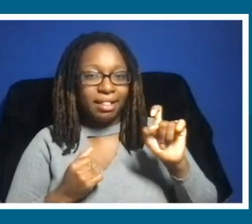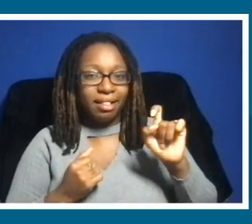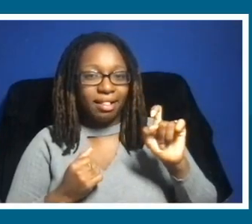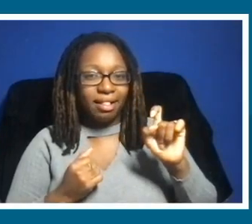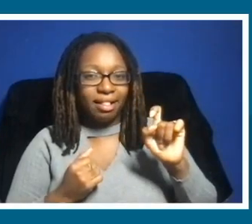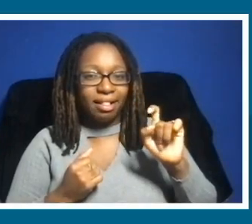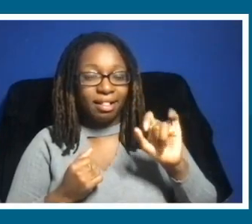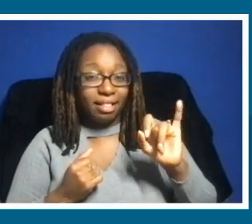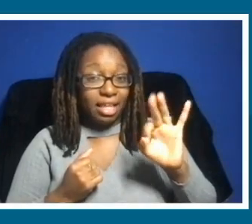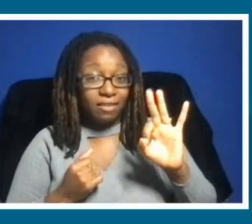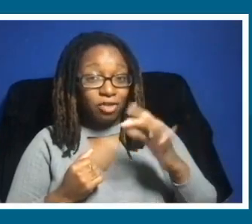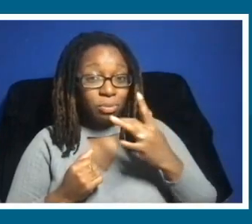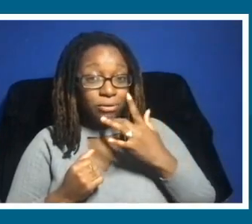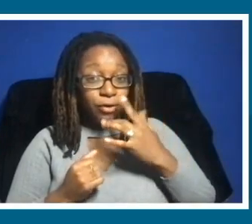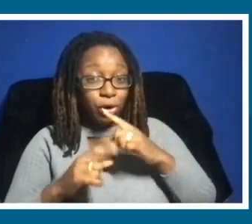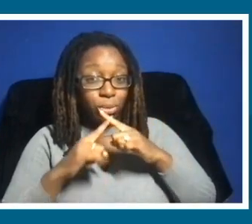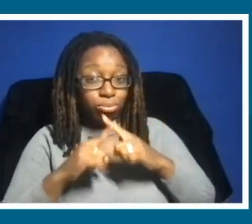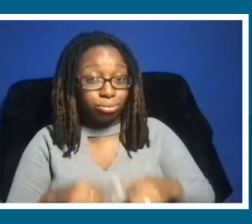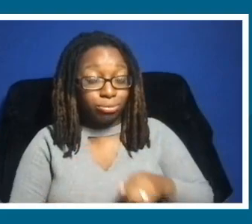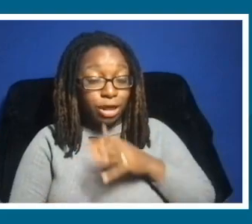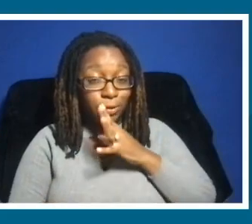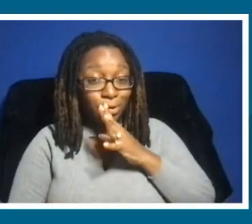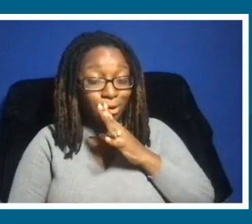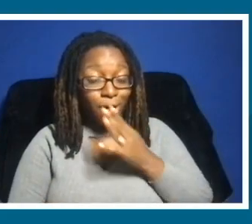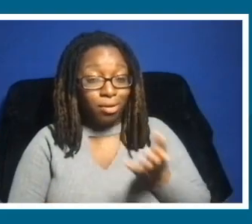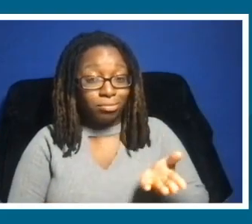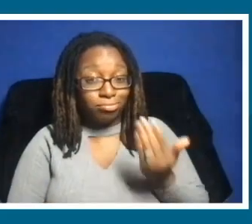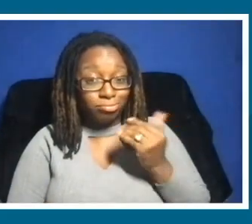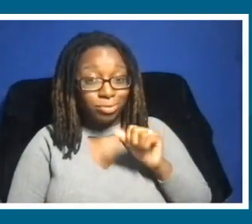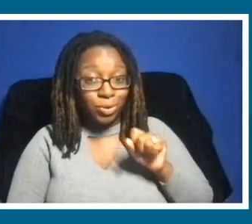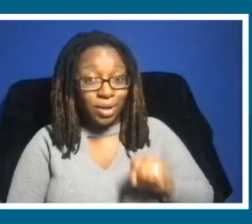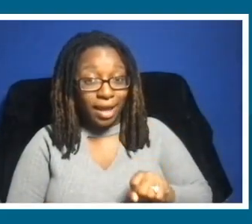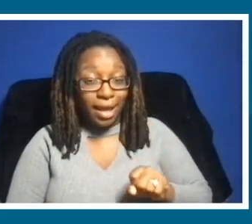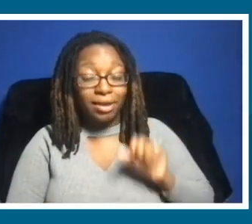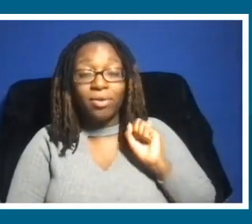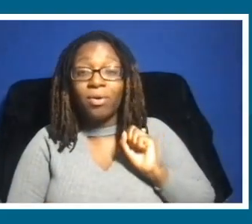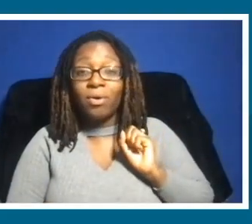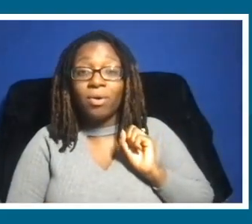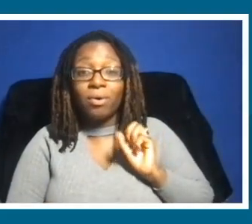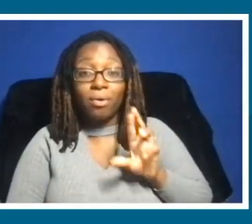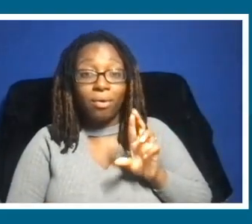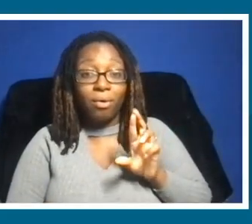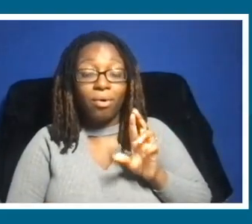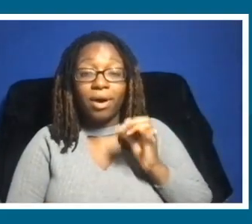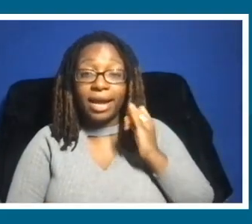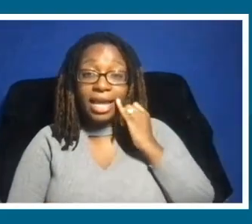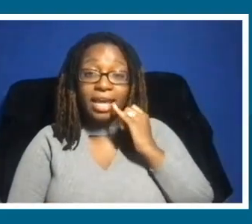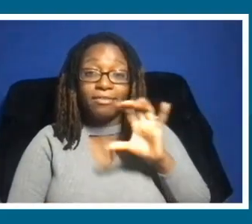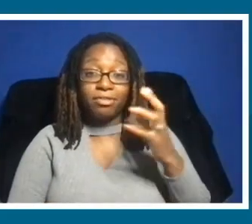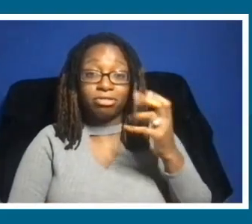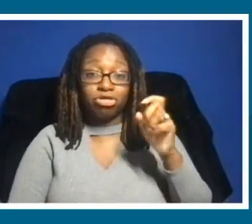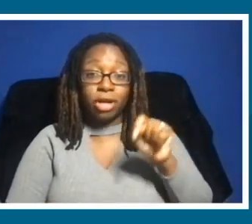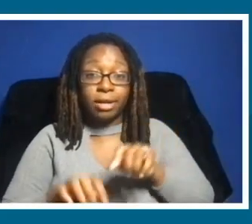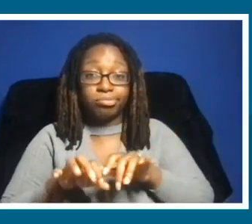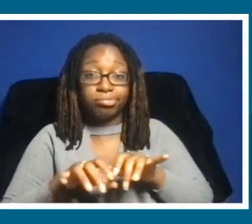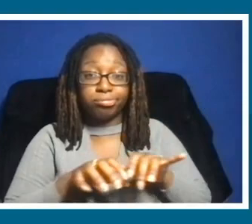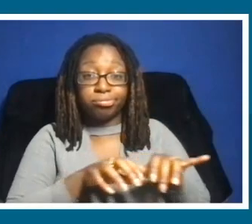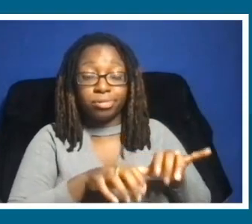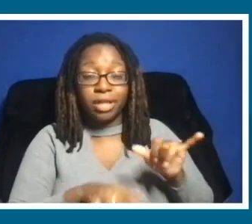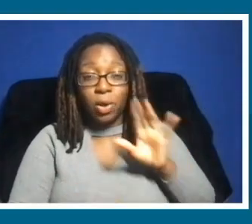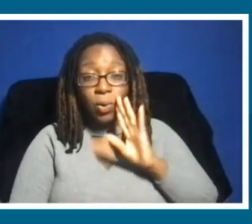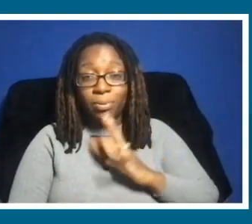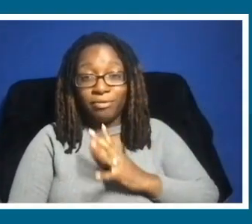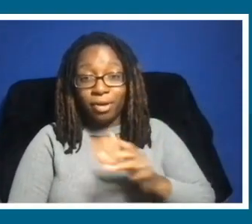talk to us, you are welcome to, if questions come in, or if you want to type them into the chat for us, that would be fine